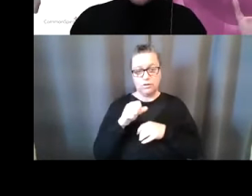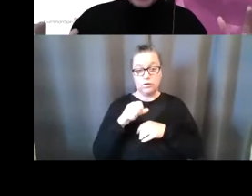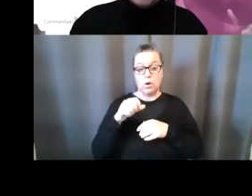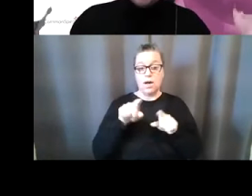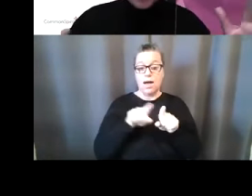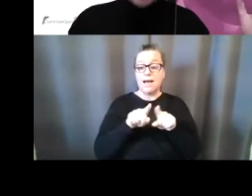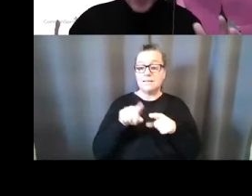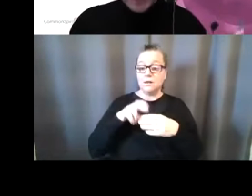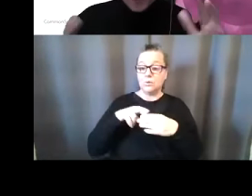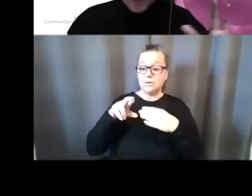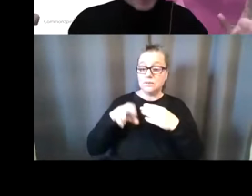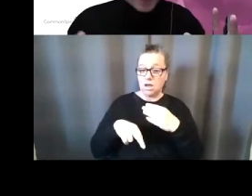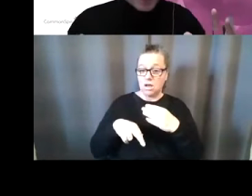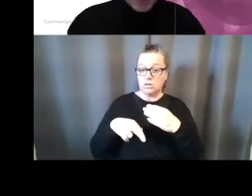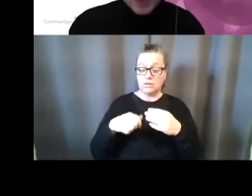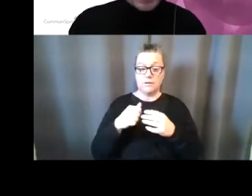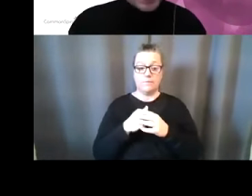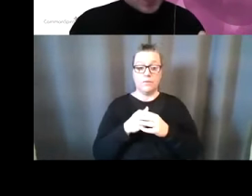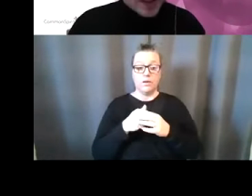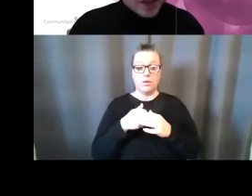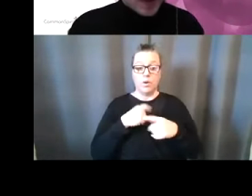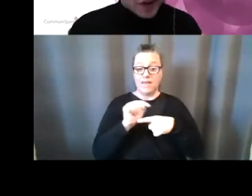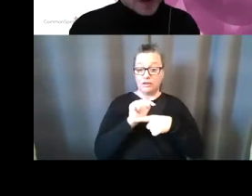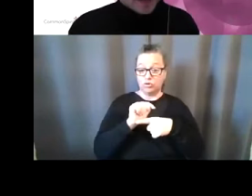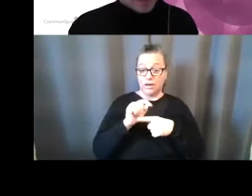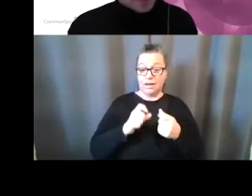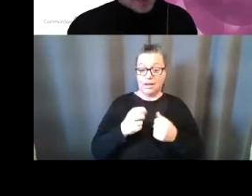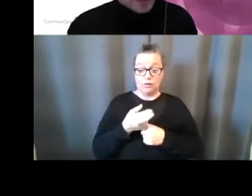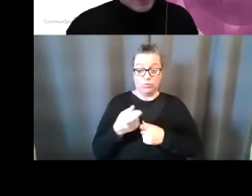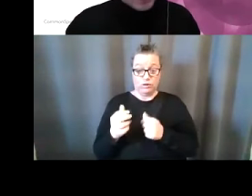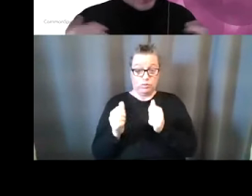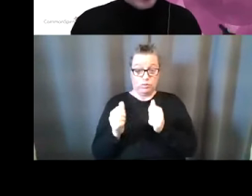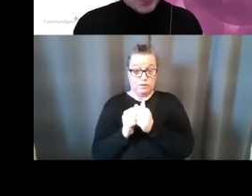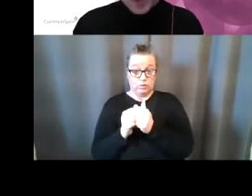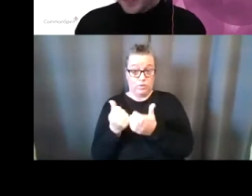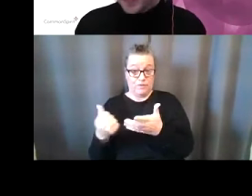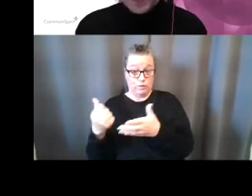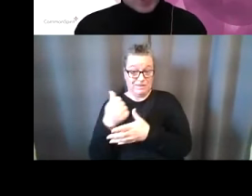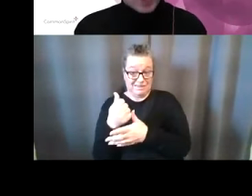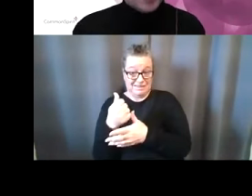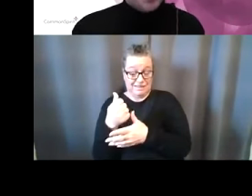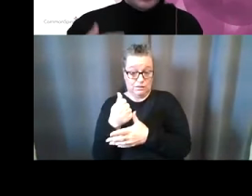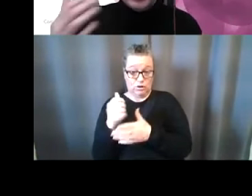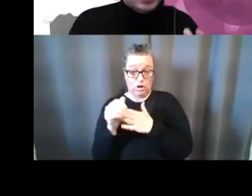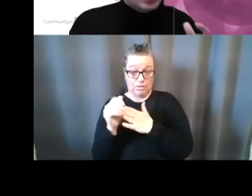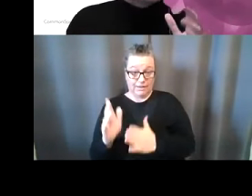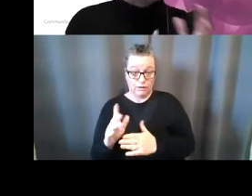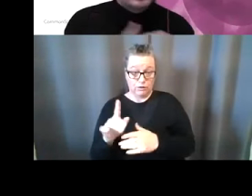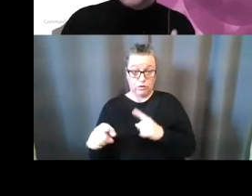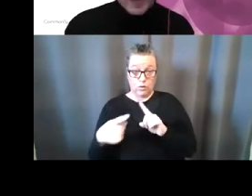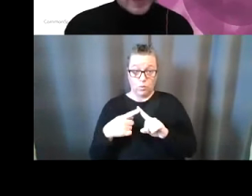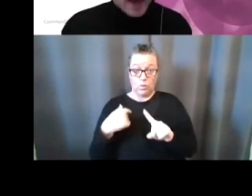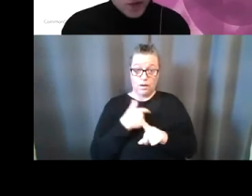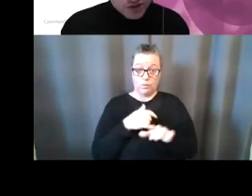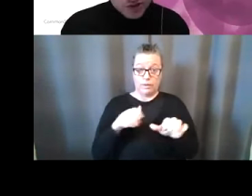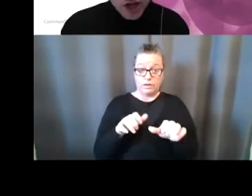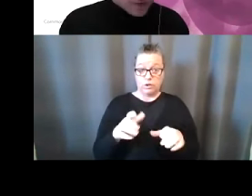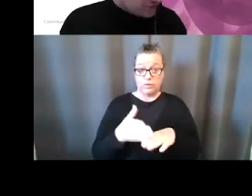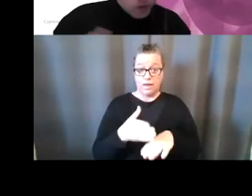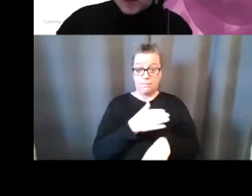we invest more of our training and resources with the more senior leaders. When we do our improvement work, we do 2 to 5